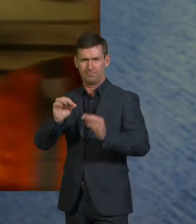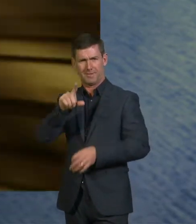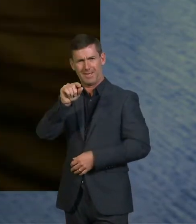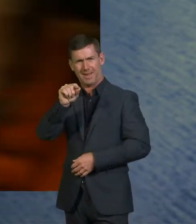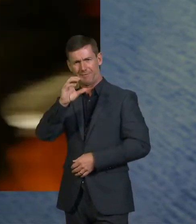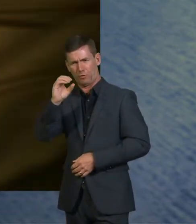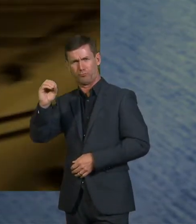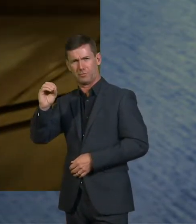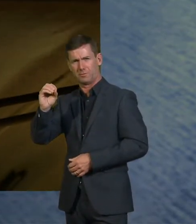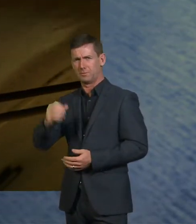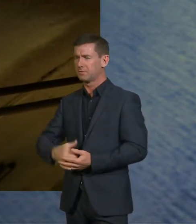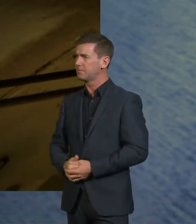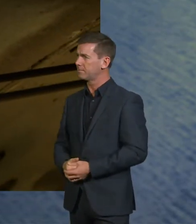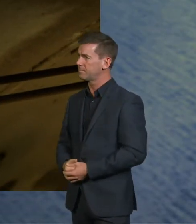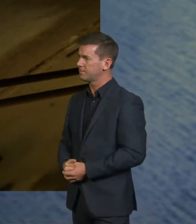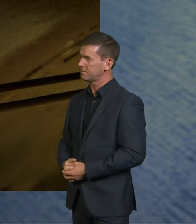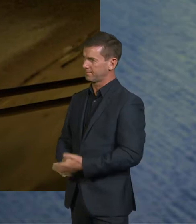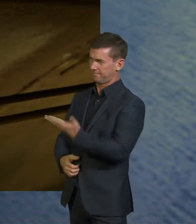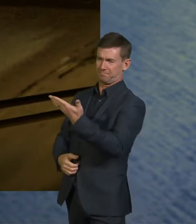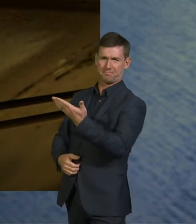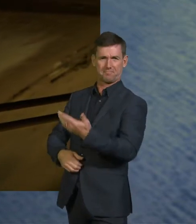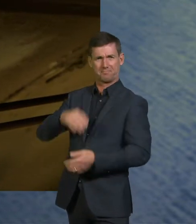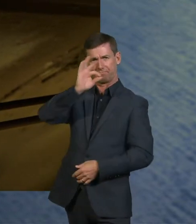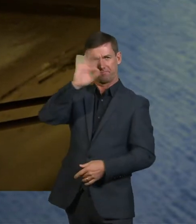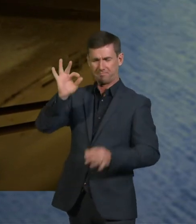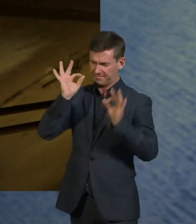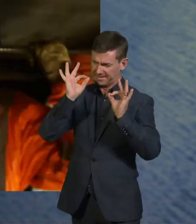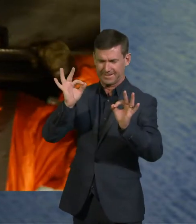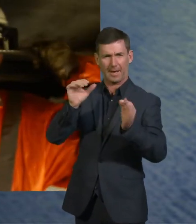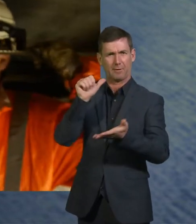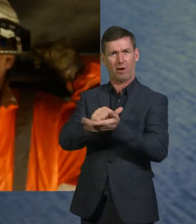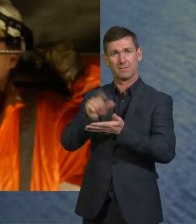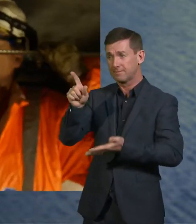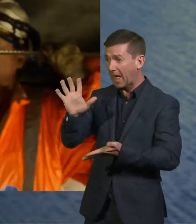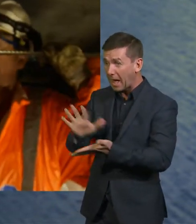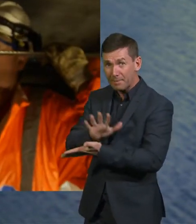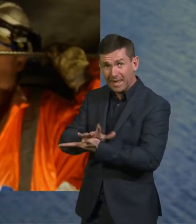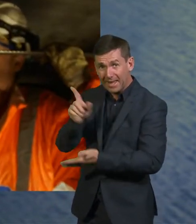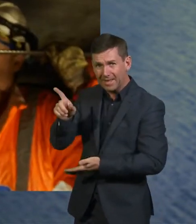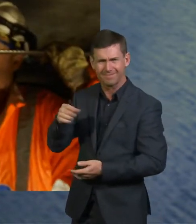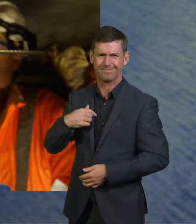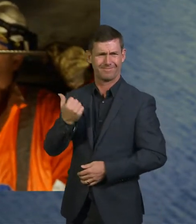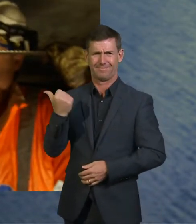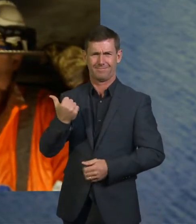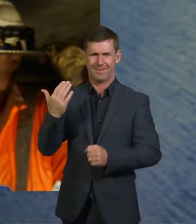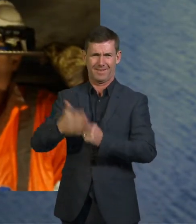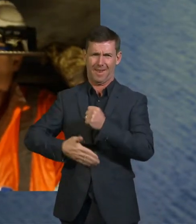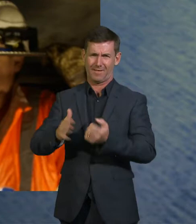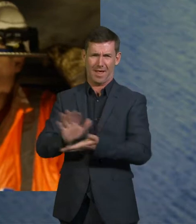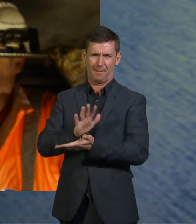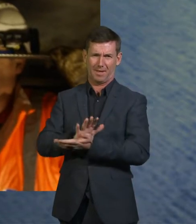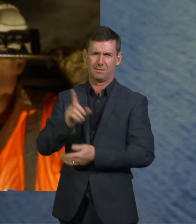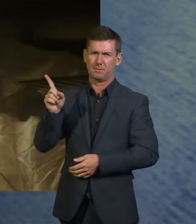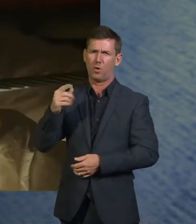there you go. What's it sound of the wall? It's exactly what it needs to be. So Mick should look happy. Mick never looks happy. I'm always happy. Oh, but he's